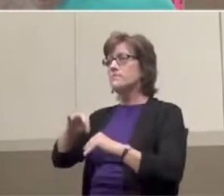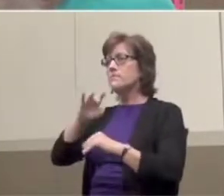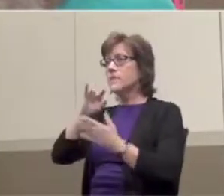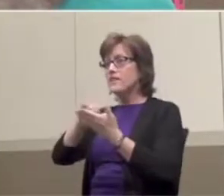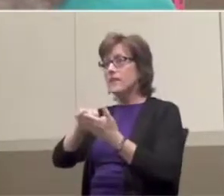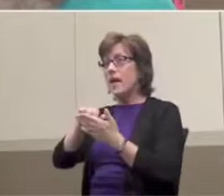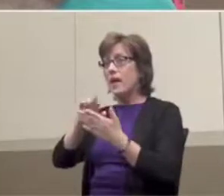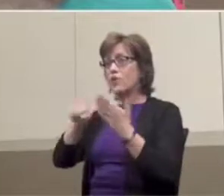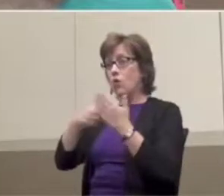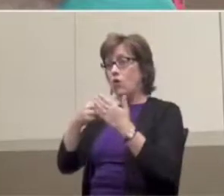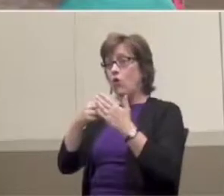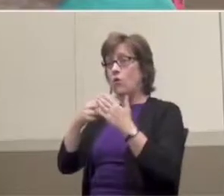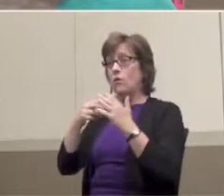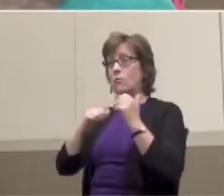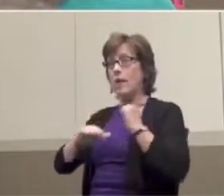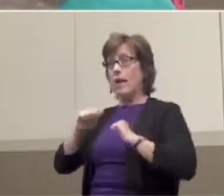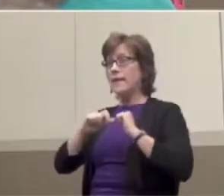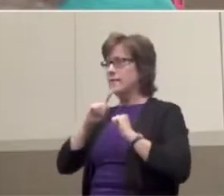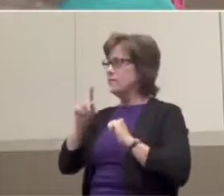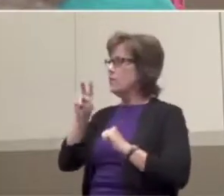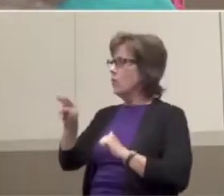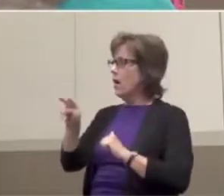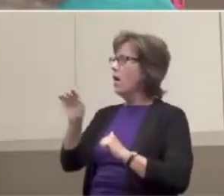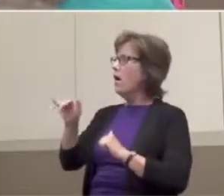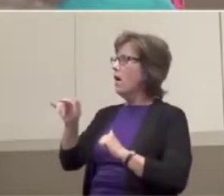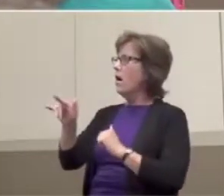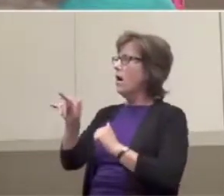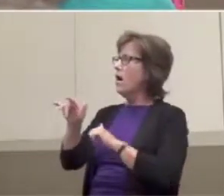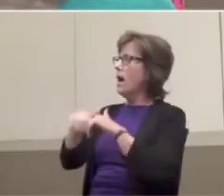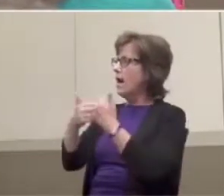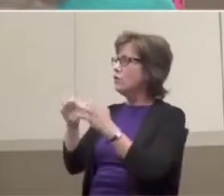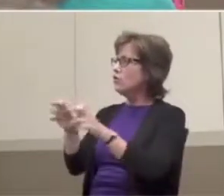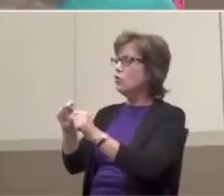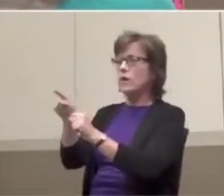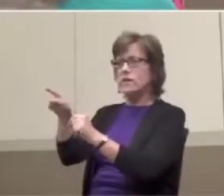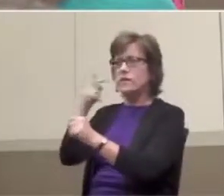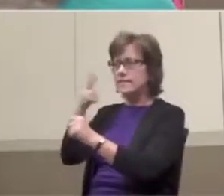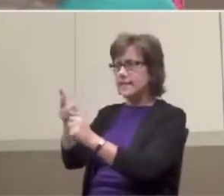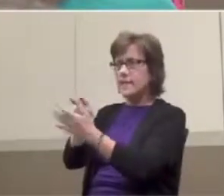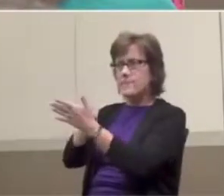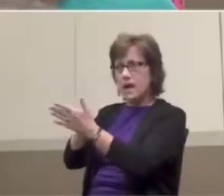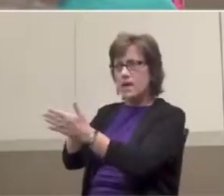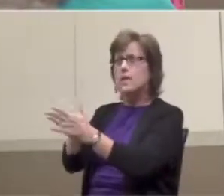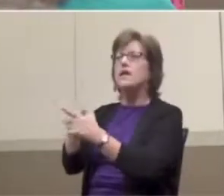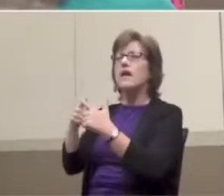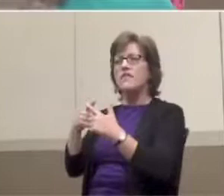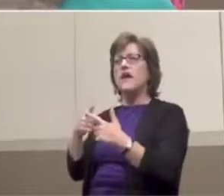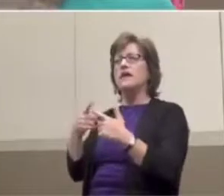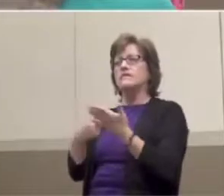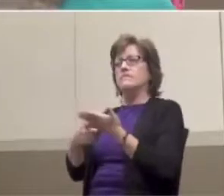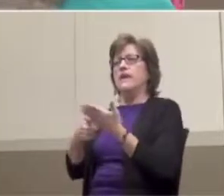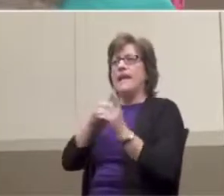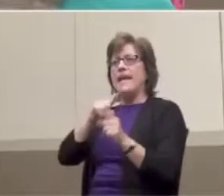modeled for you, but also exploring different answers and why the answer would be a positive or a negative,